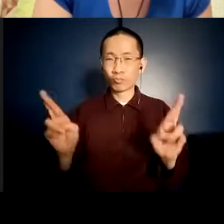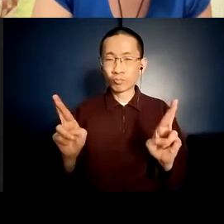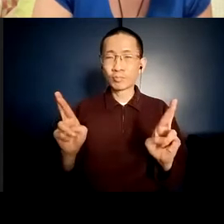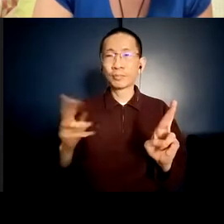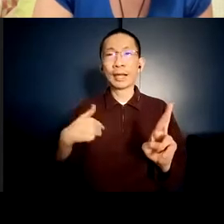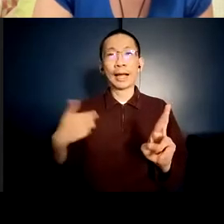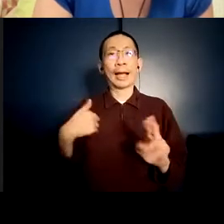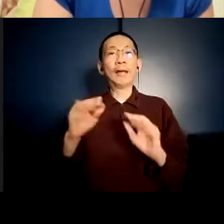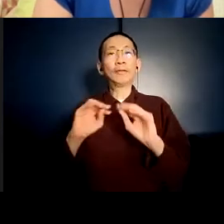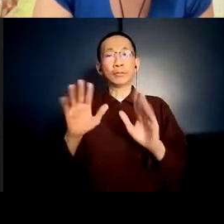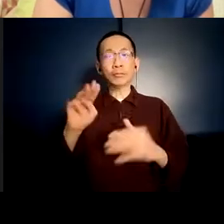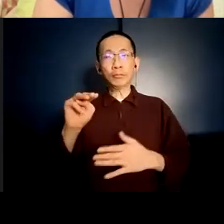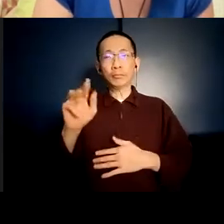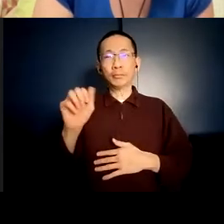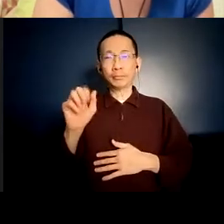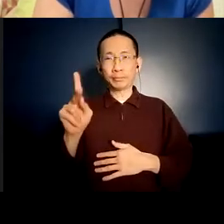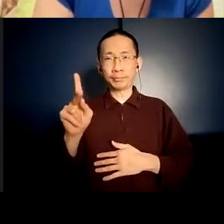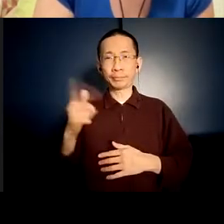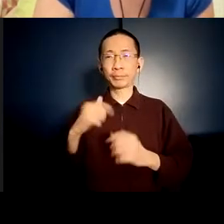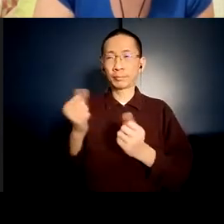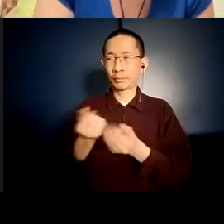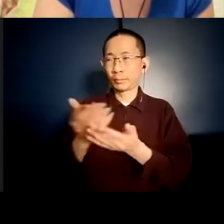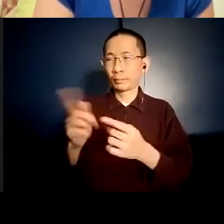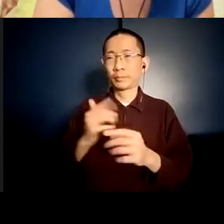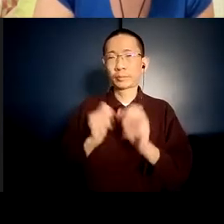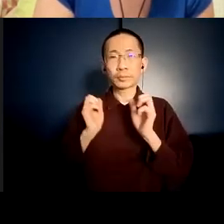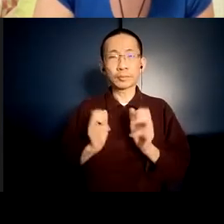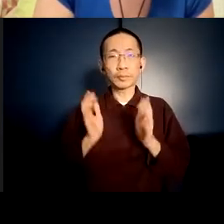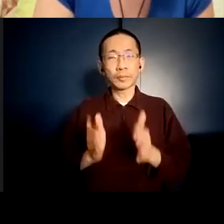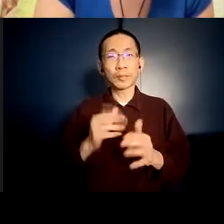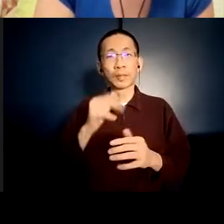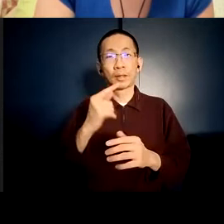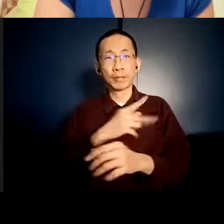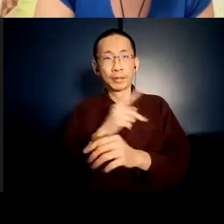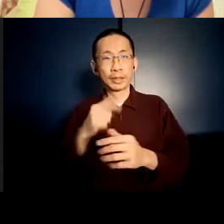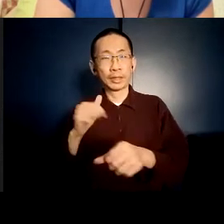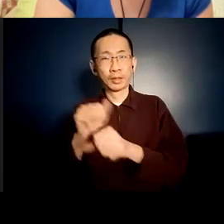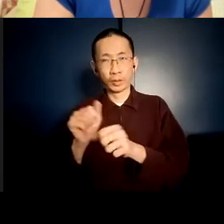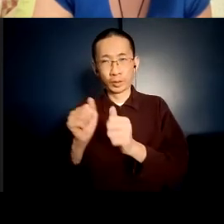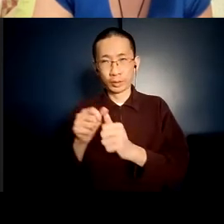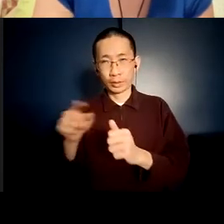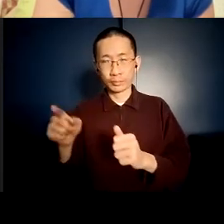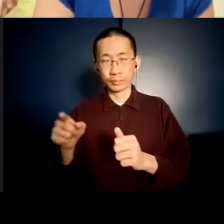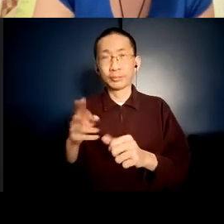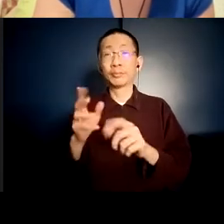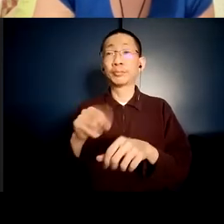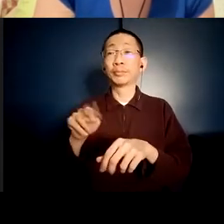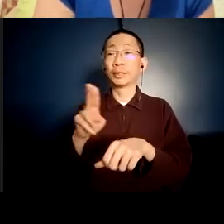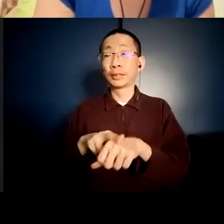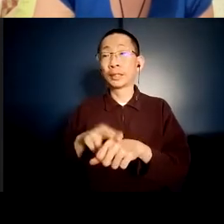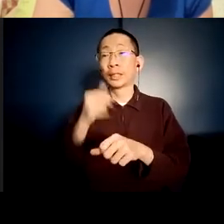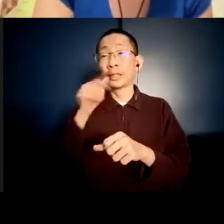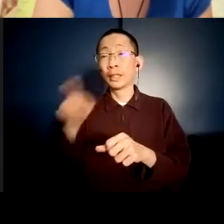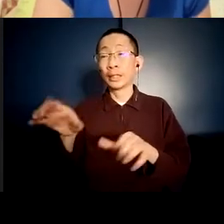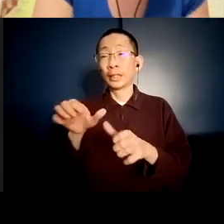clear masks that I can give to my clients and patients that I work with clinically, particularly at my part-time